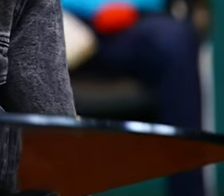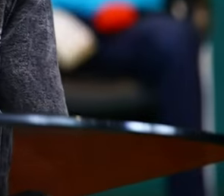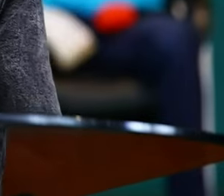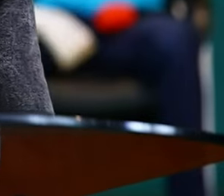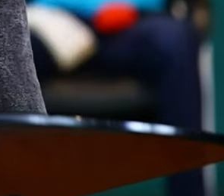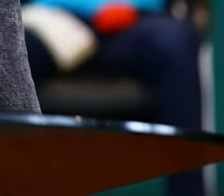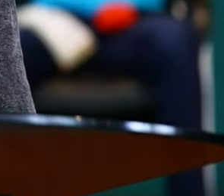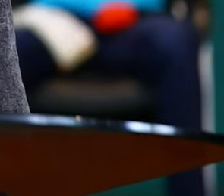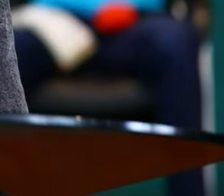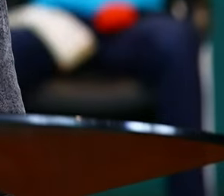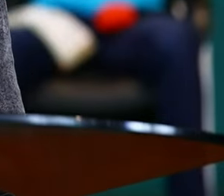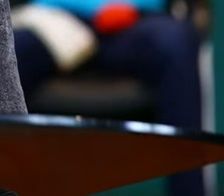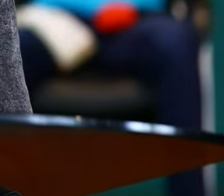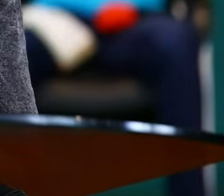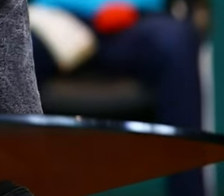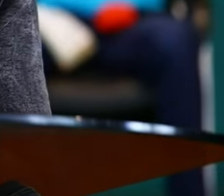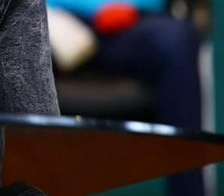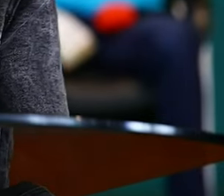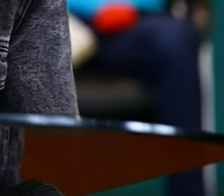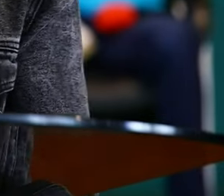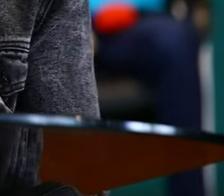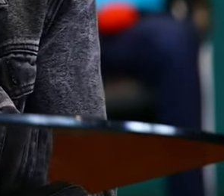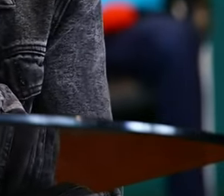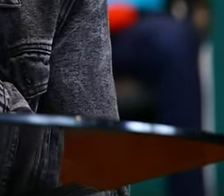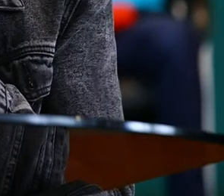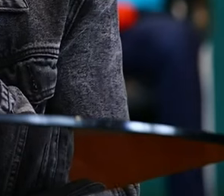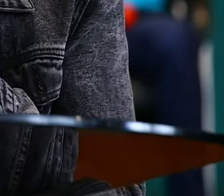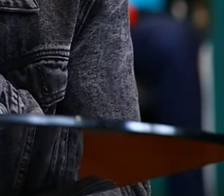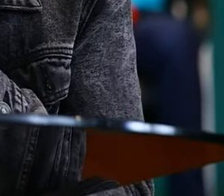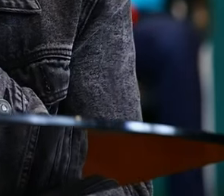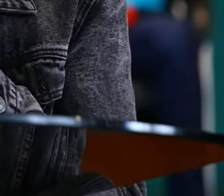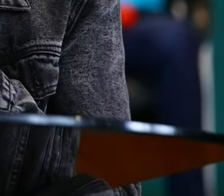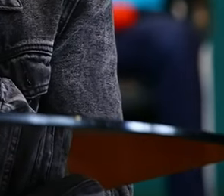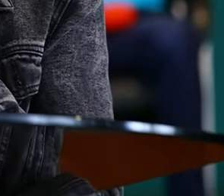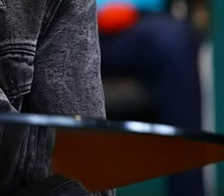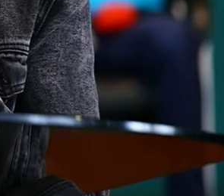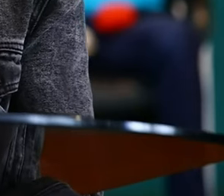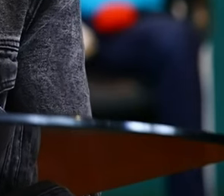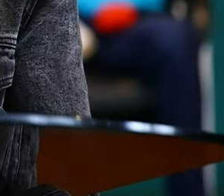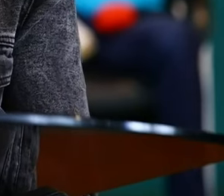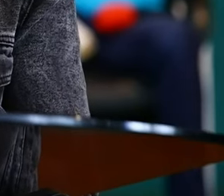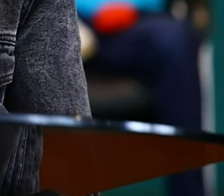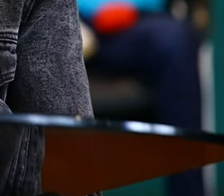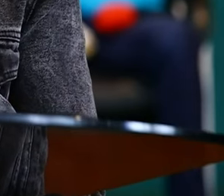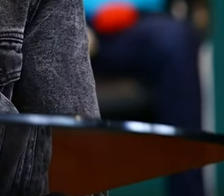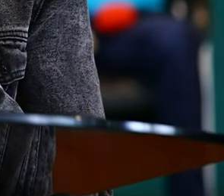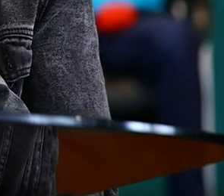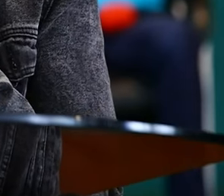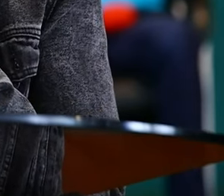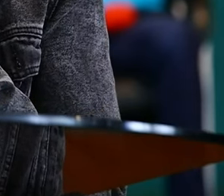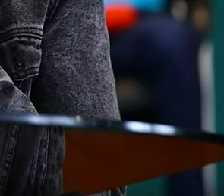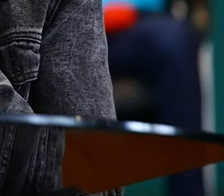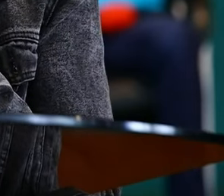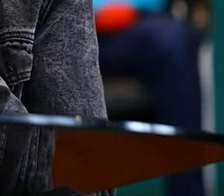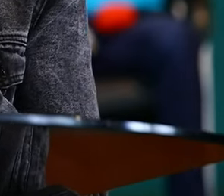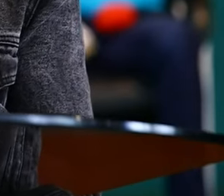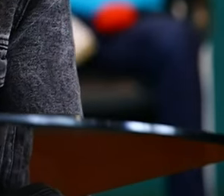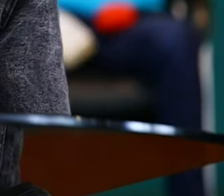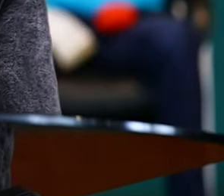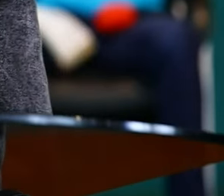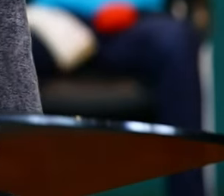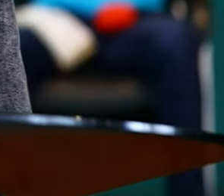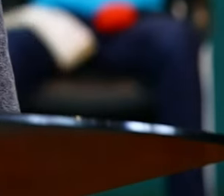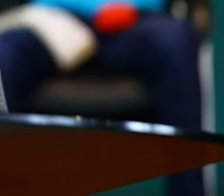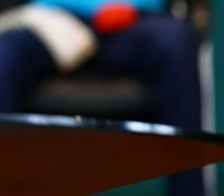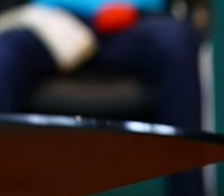the Teens Cornerstone Lesson 2023. From the orchestra, we have Sid on